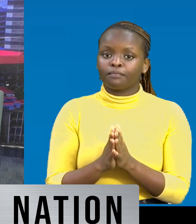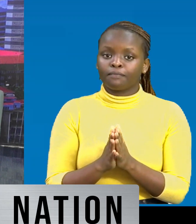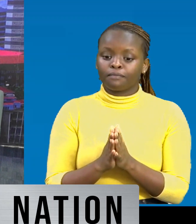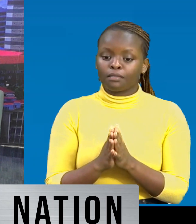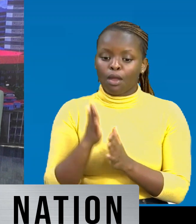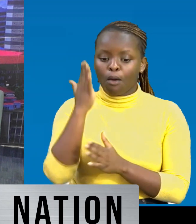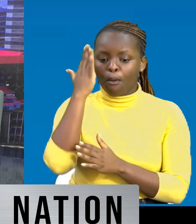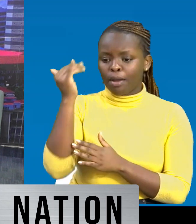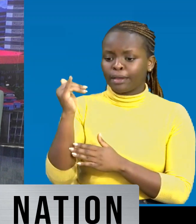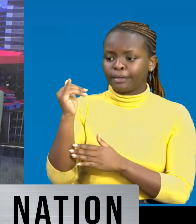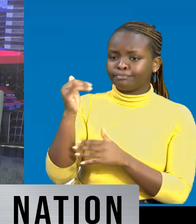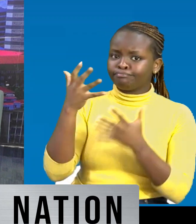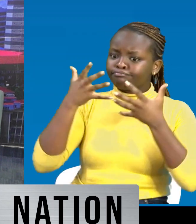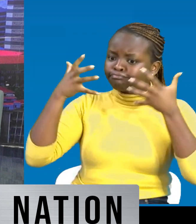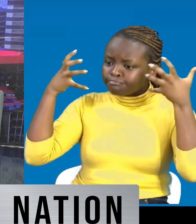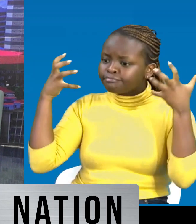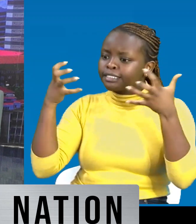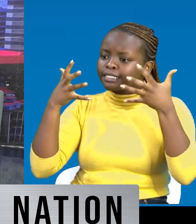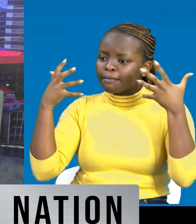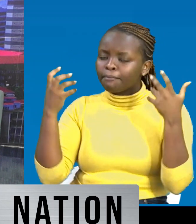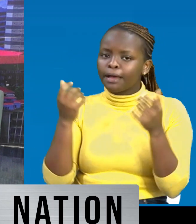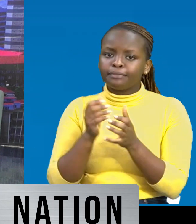Why is Simba Arati's office in